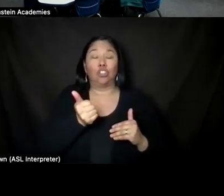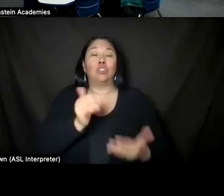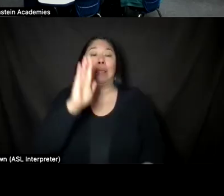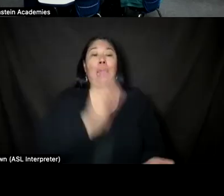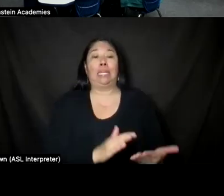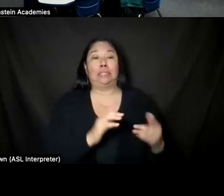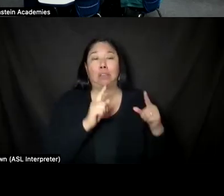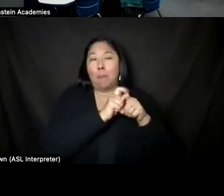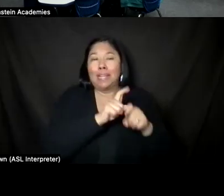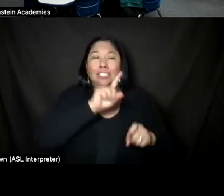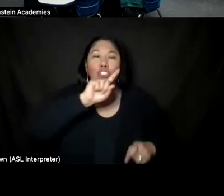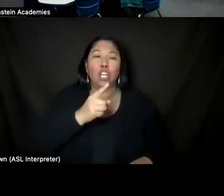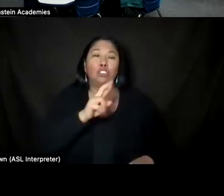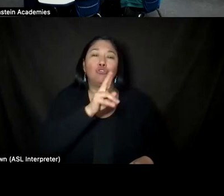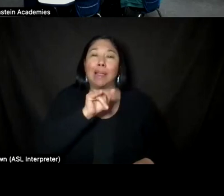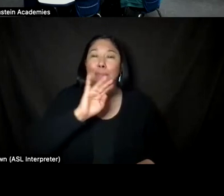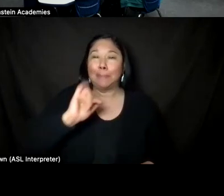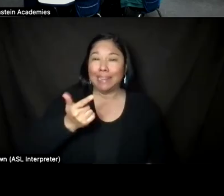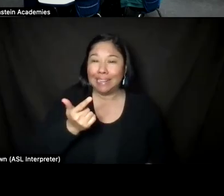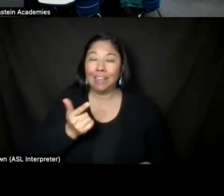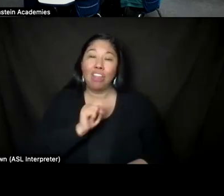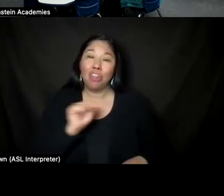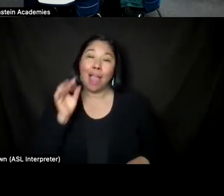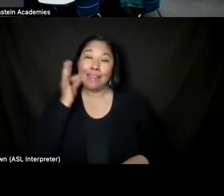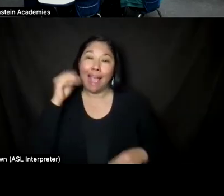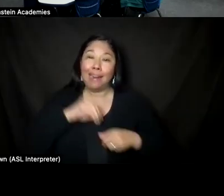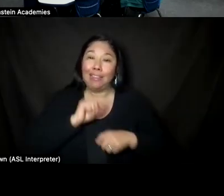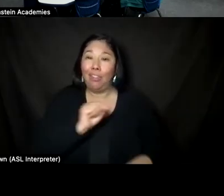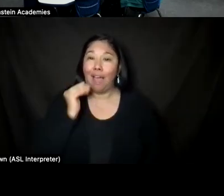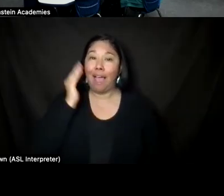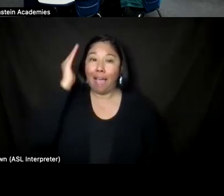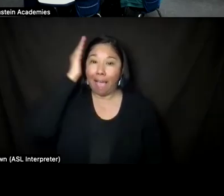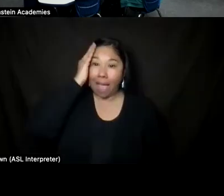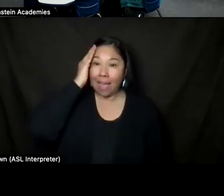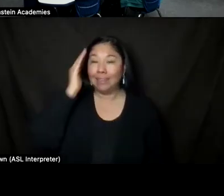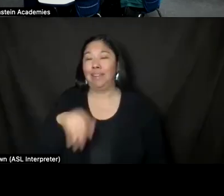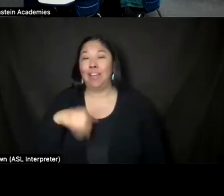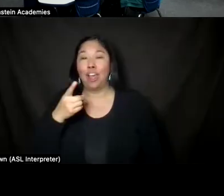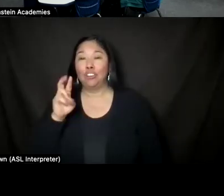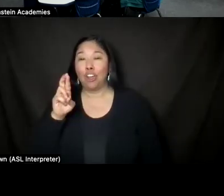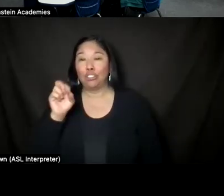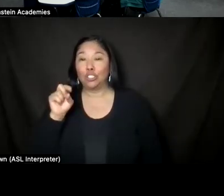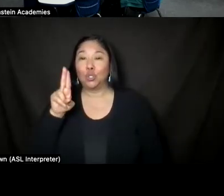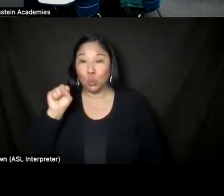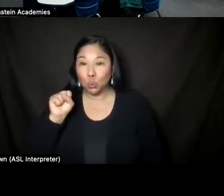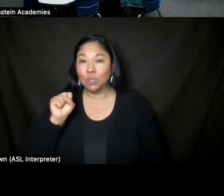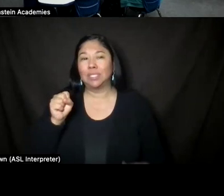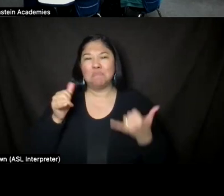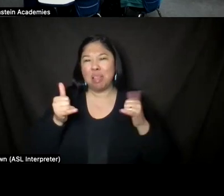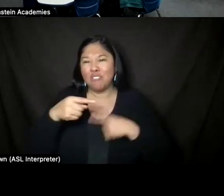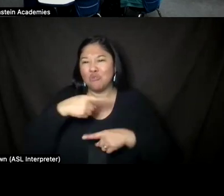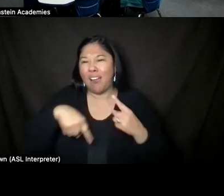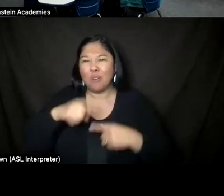just rhyming. So, being silly, the Cat in the Hat books, Dr. Seuss, those kinds of things where they can play around with language and